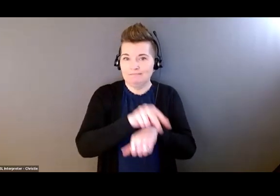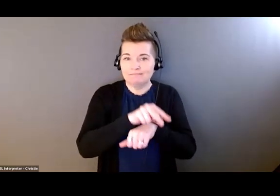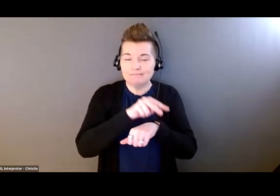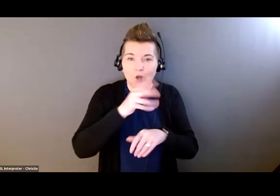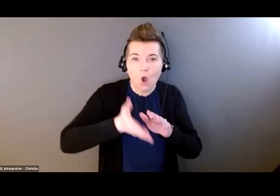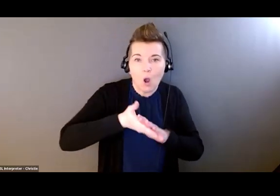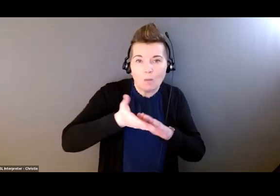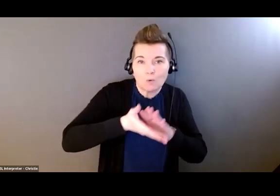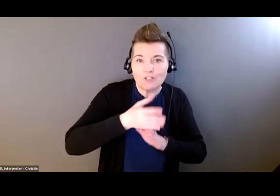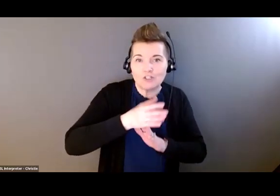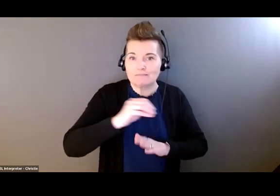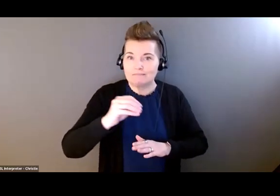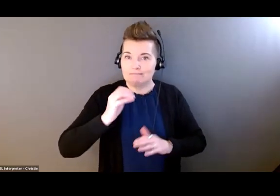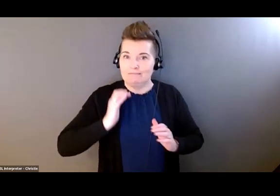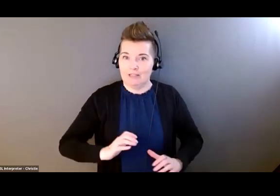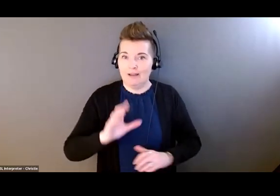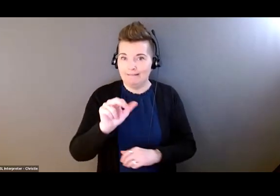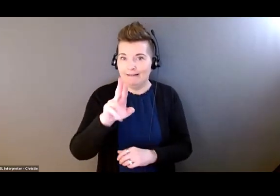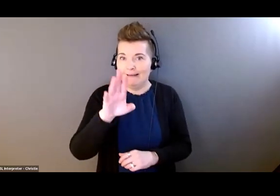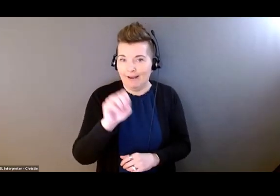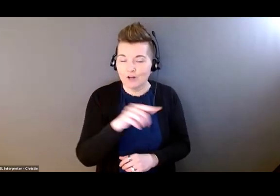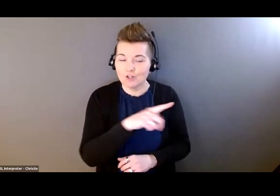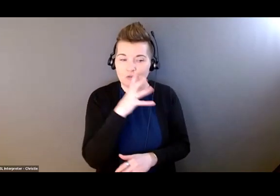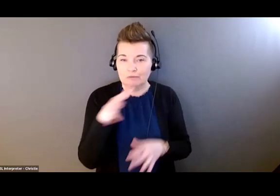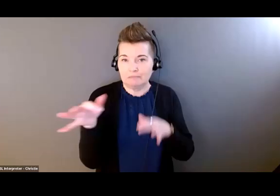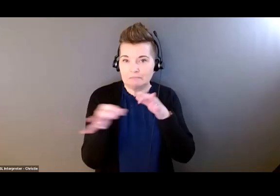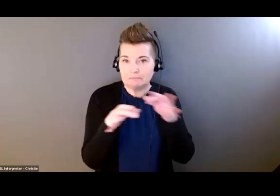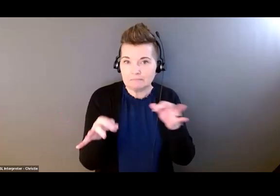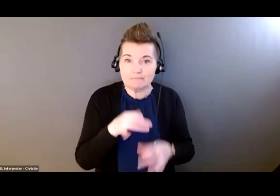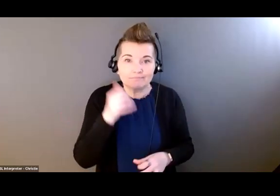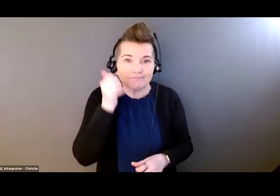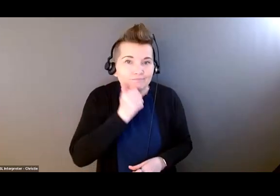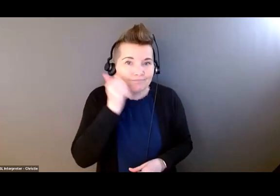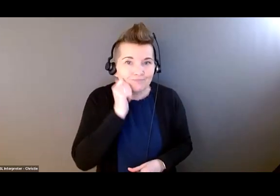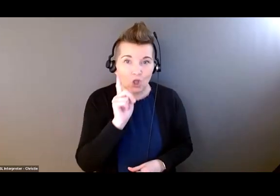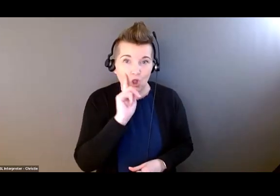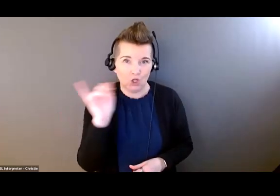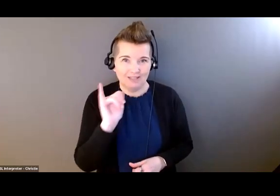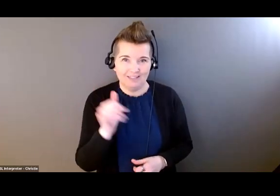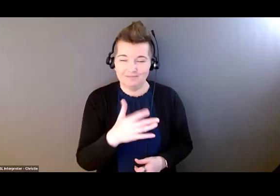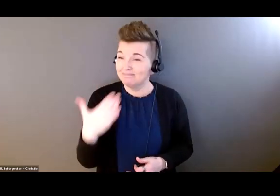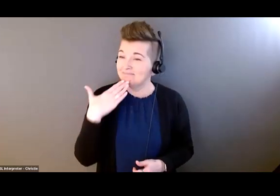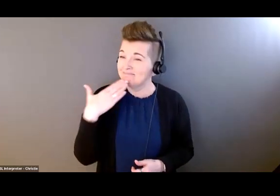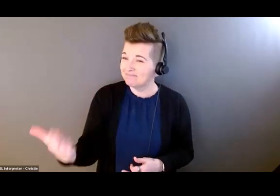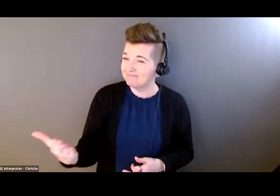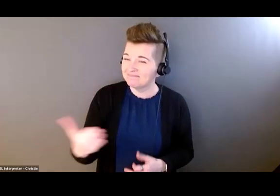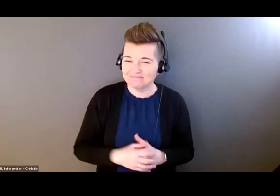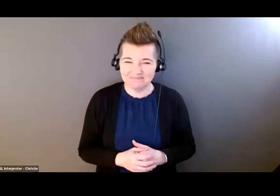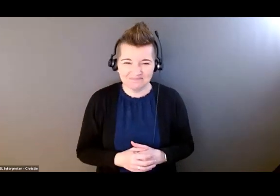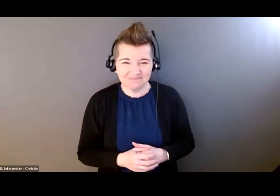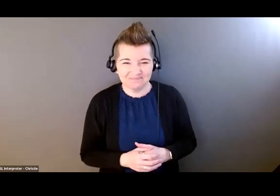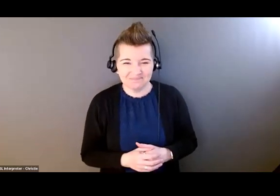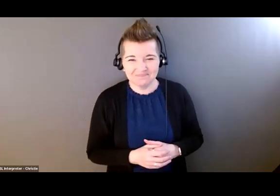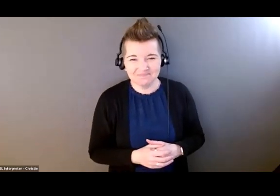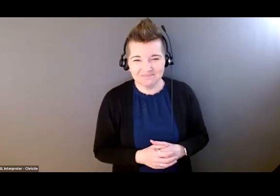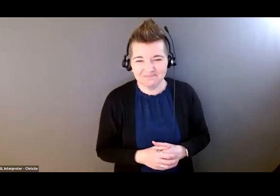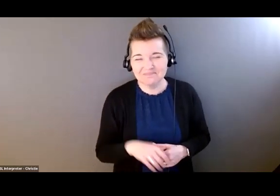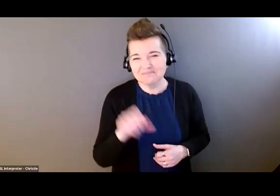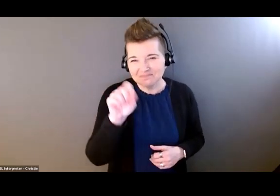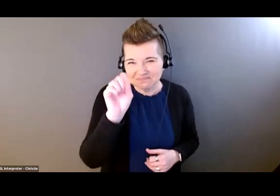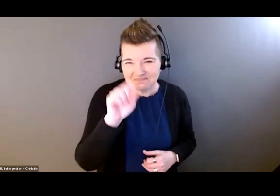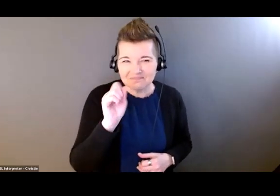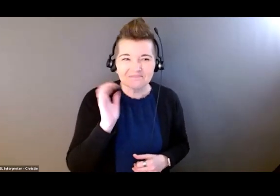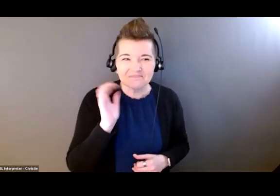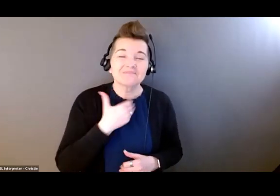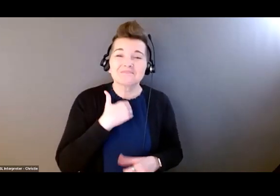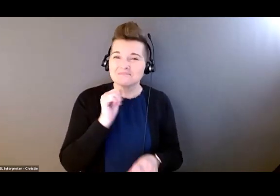Yeah, so I'll hand it over to Michelle, who oversees our operations and client care directly, and she can speak on what the day-to-day